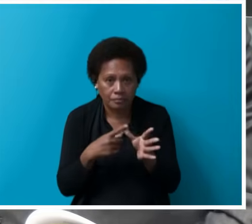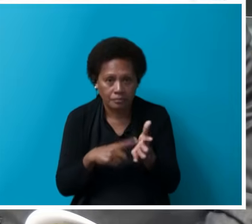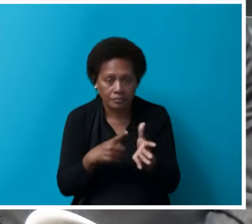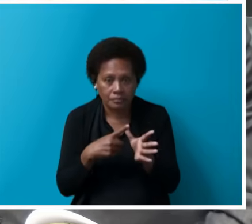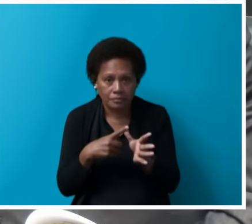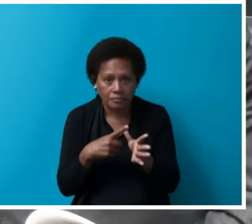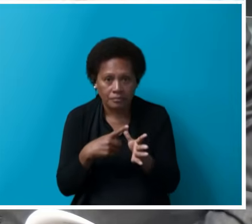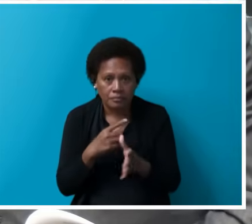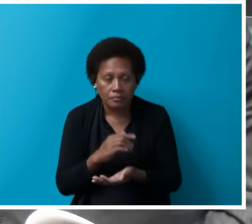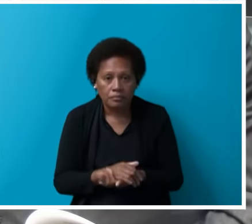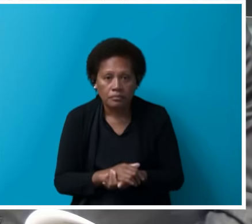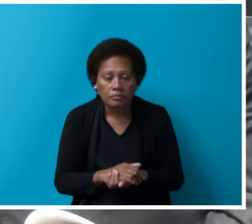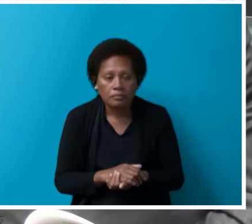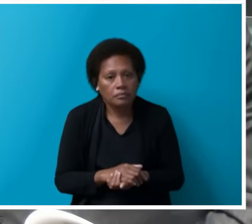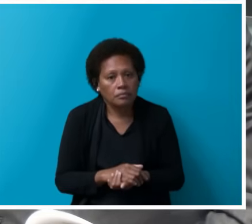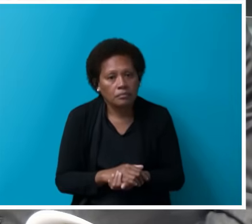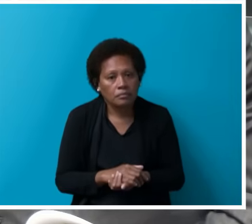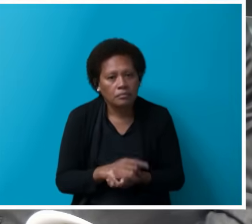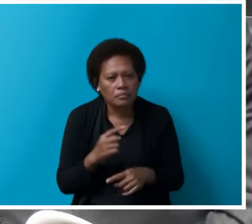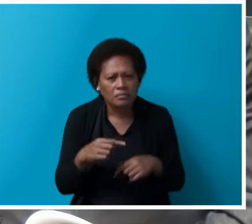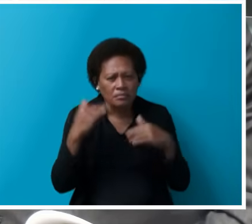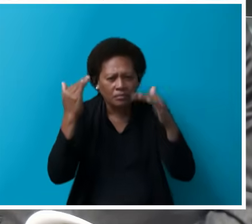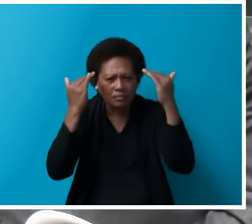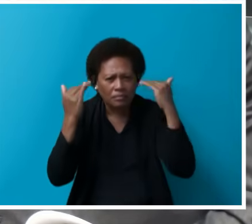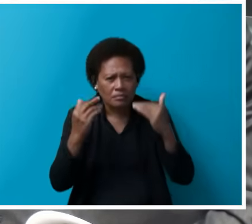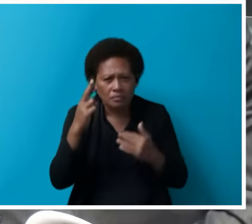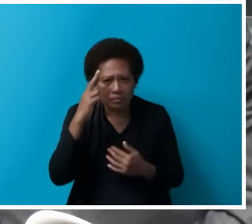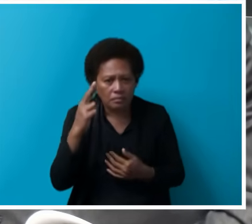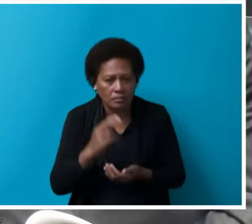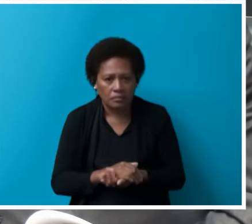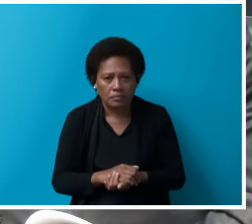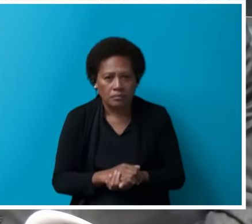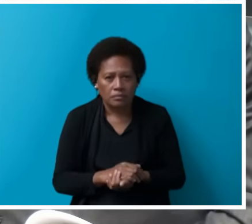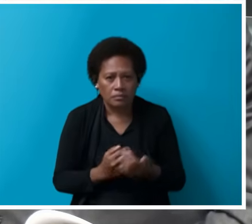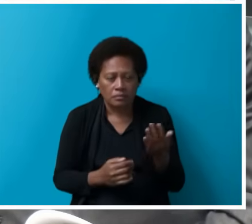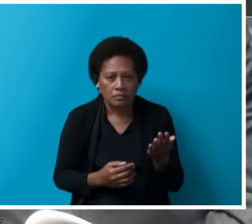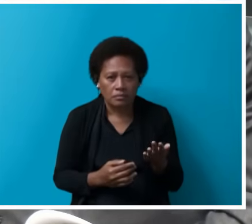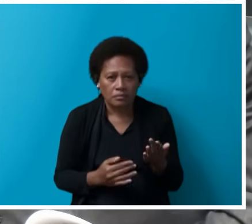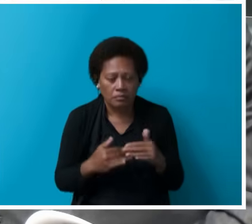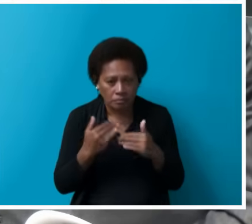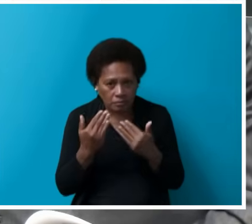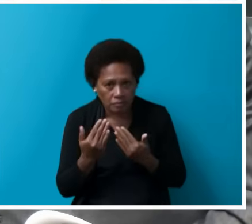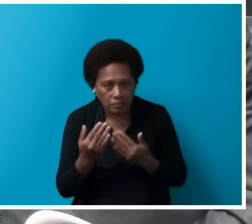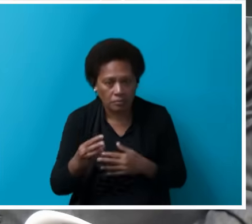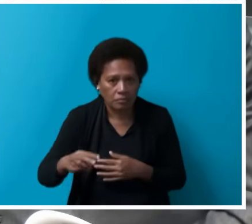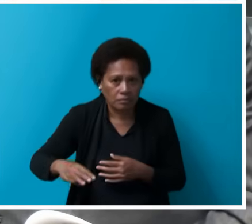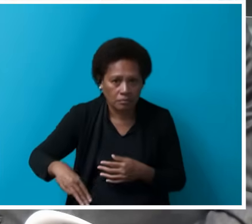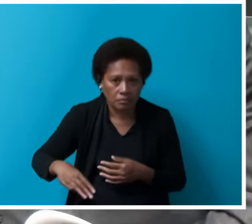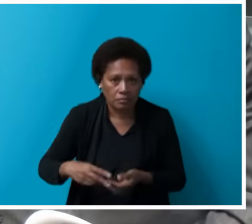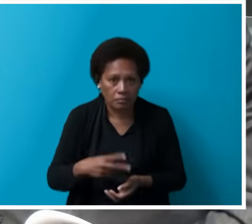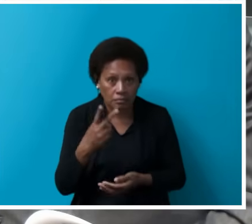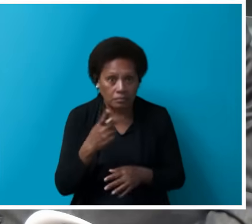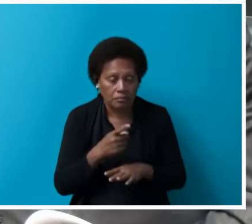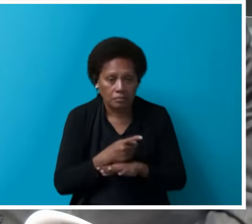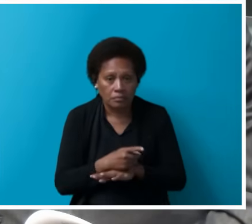about, Mr. Speaker, say, this honorable member had 2 weeks